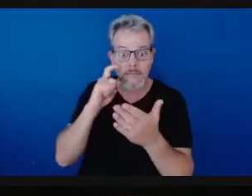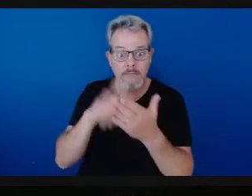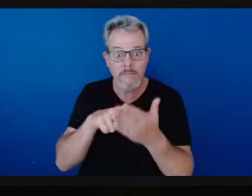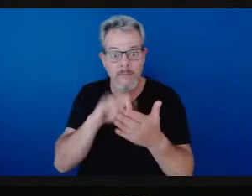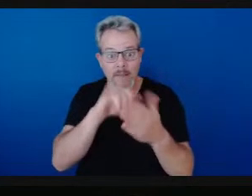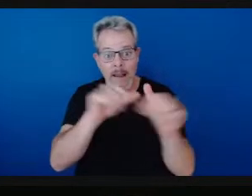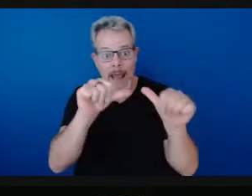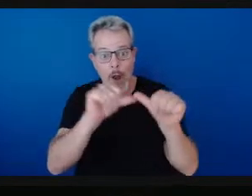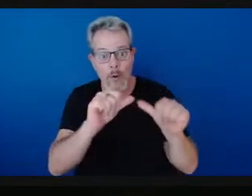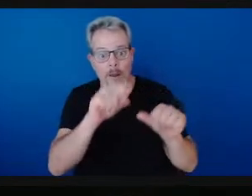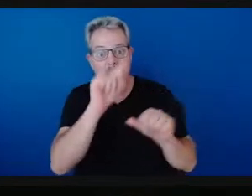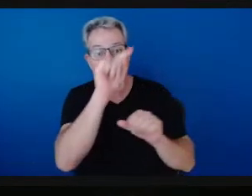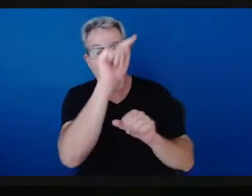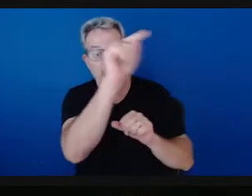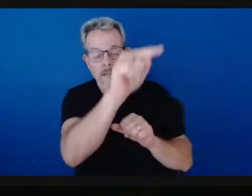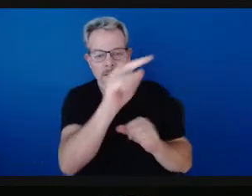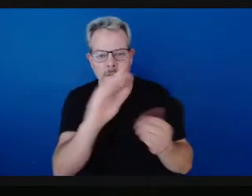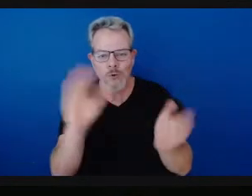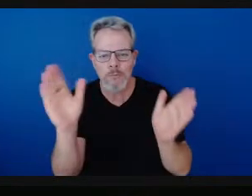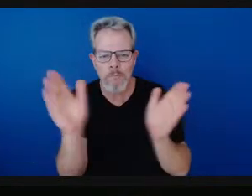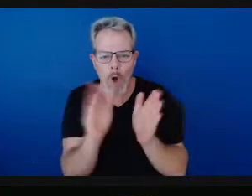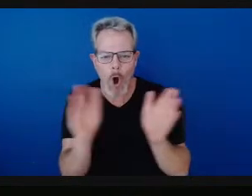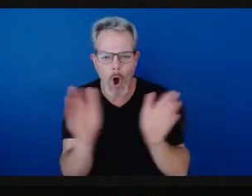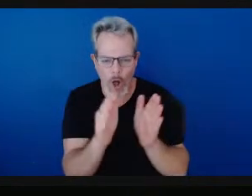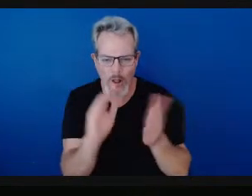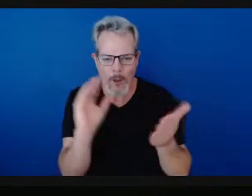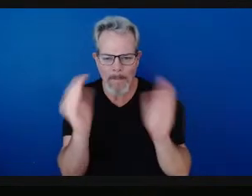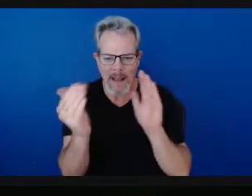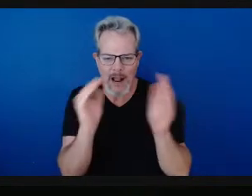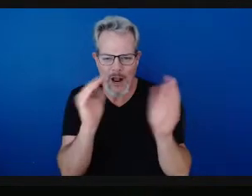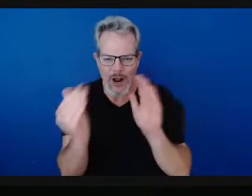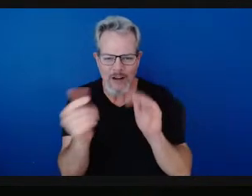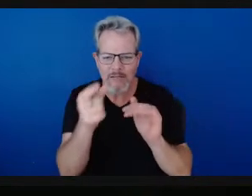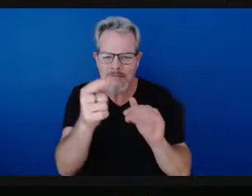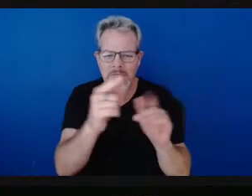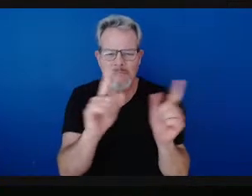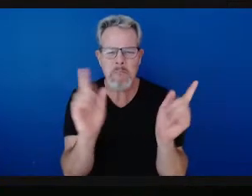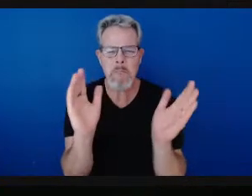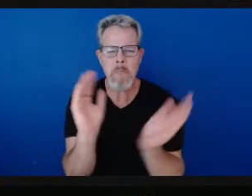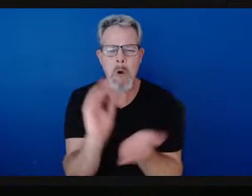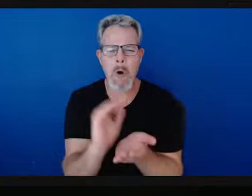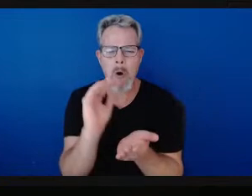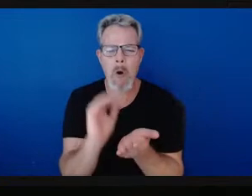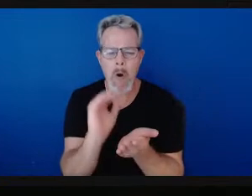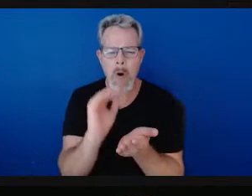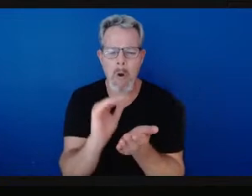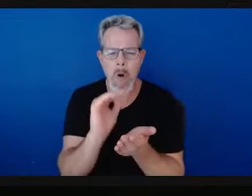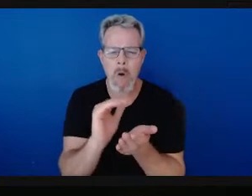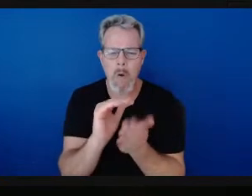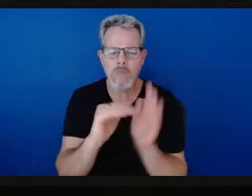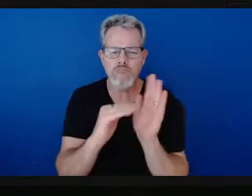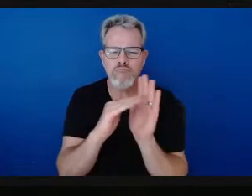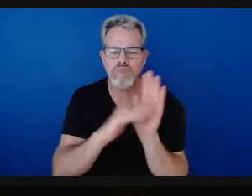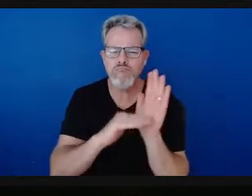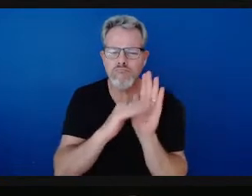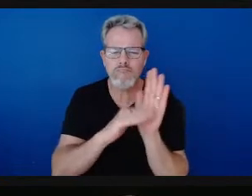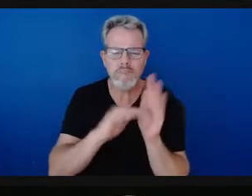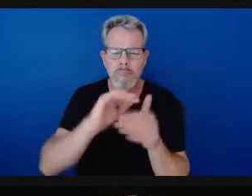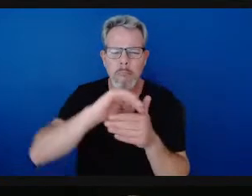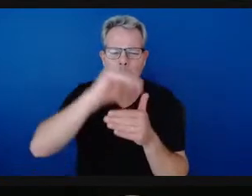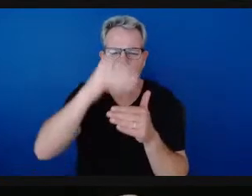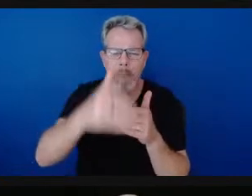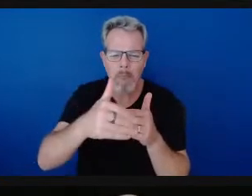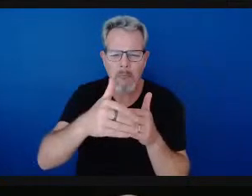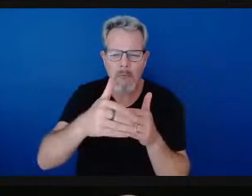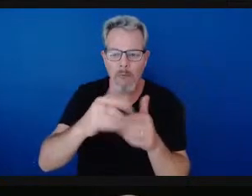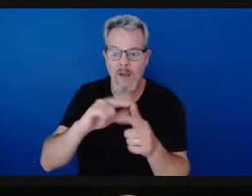small. Let's see how much I can zoom that in for you guys. There it is, just at the very bottom of this cliff and pile of rubble. If I